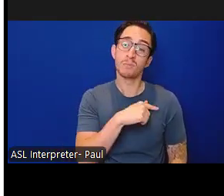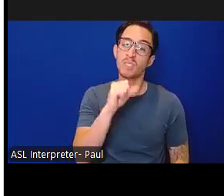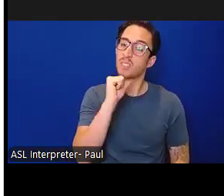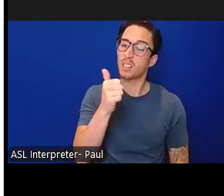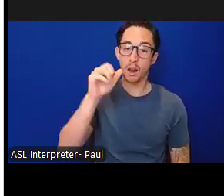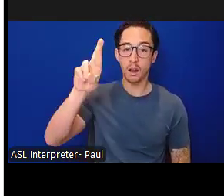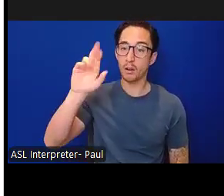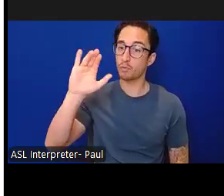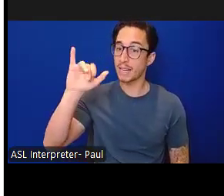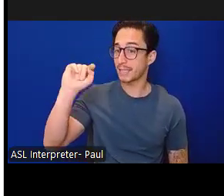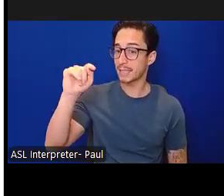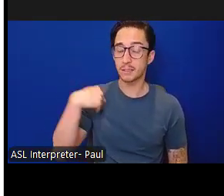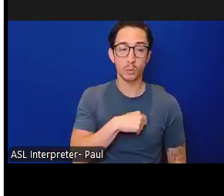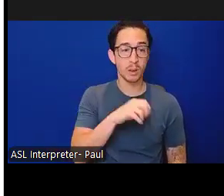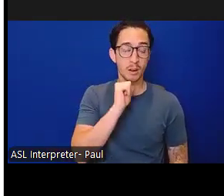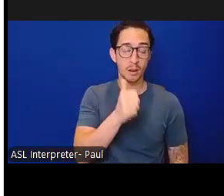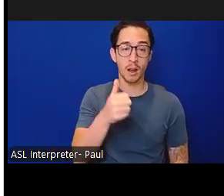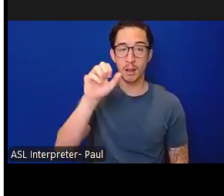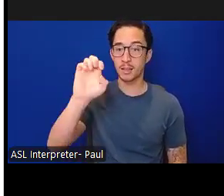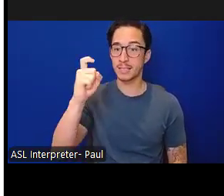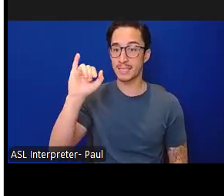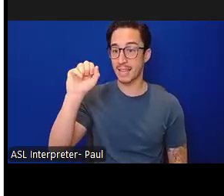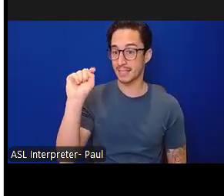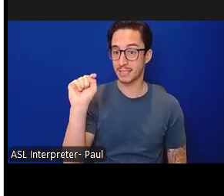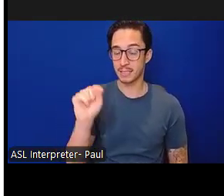not sexist.